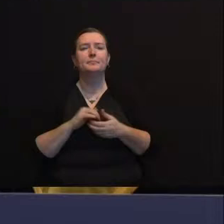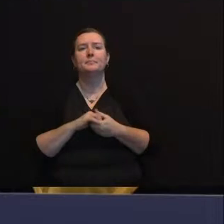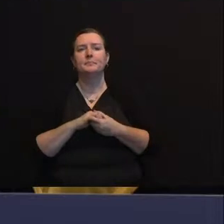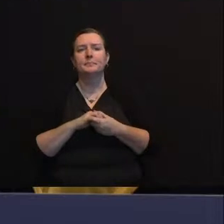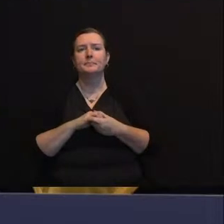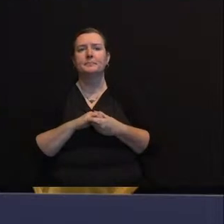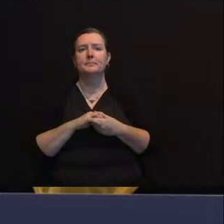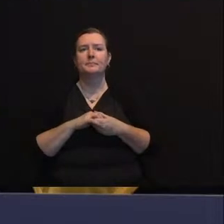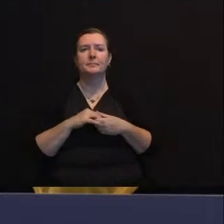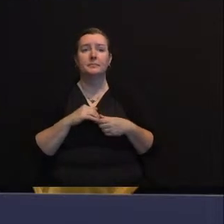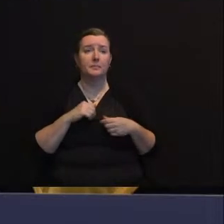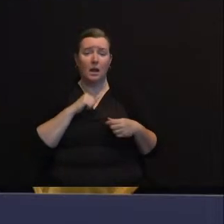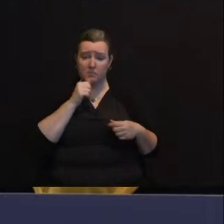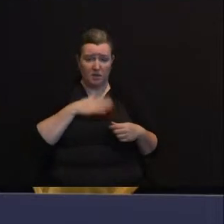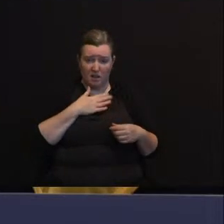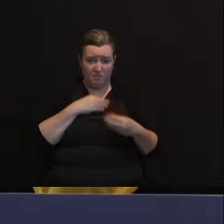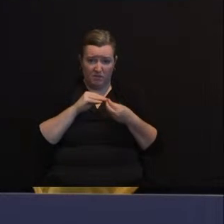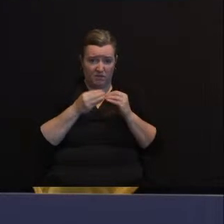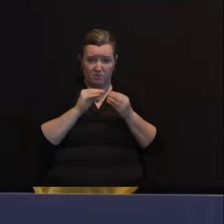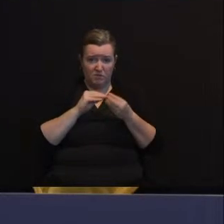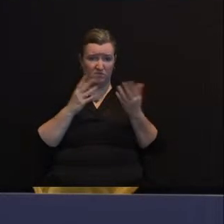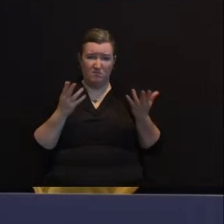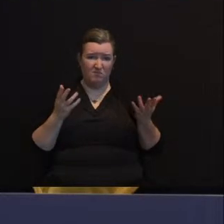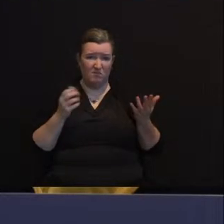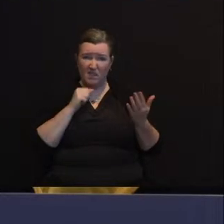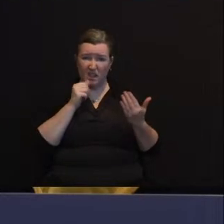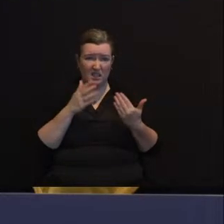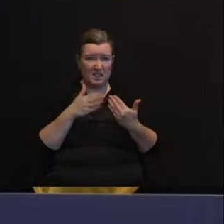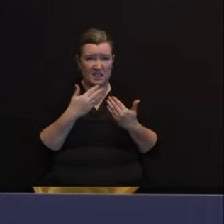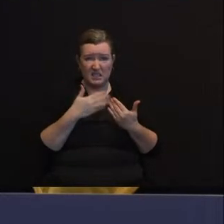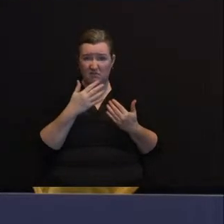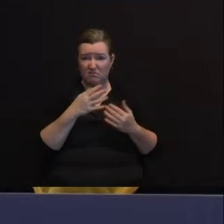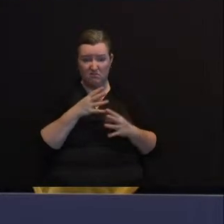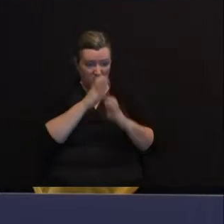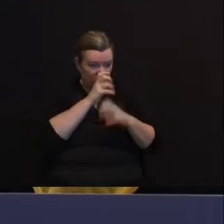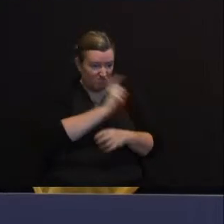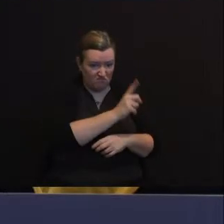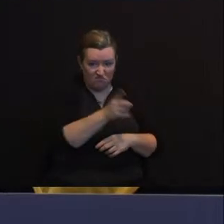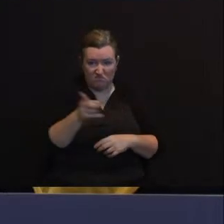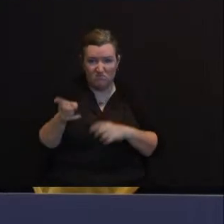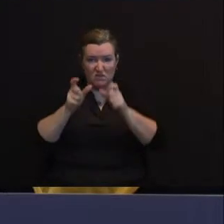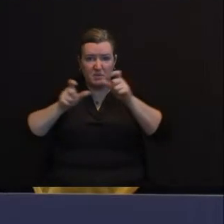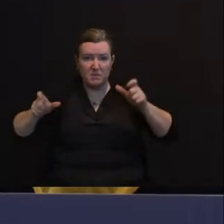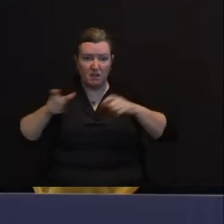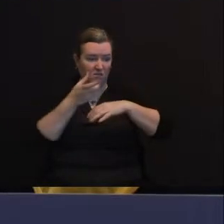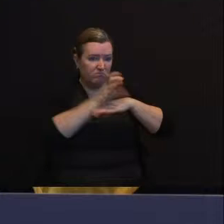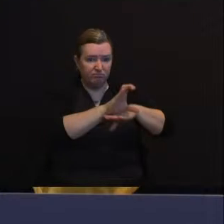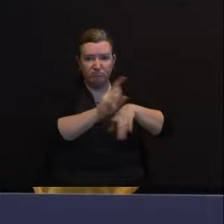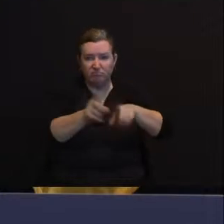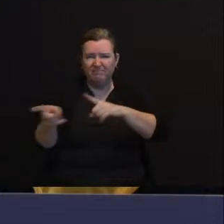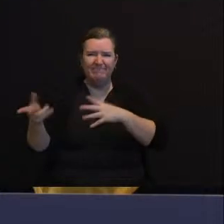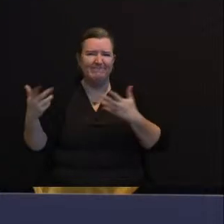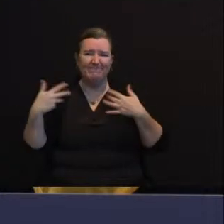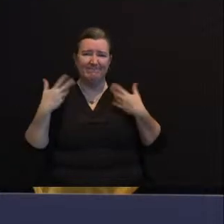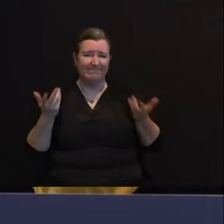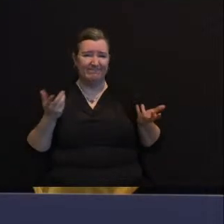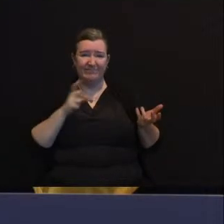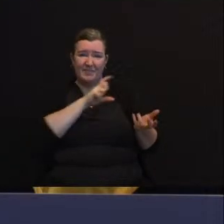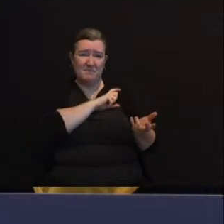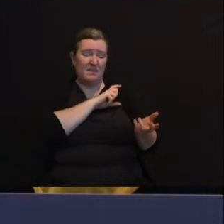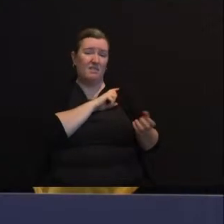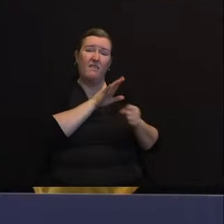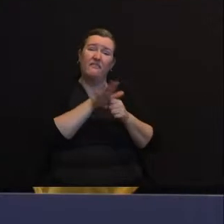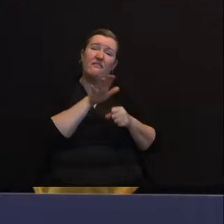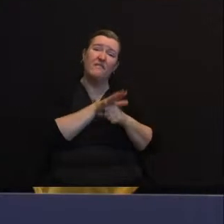happy. And yes, it's not easy to enforce this stuff. As I've said this, Pat, I don't think you disagree. There's no amount of law enforcement in any American